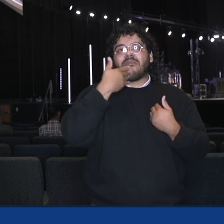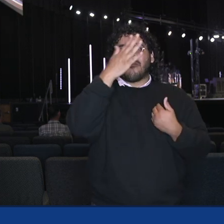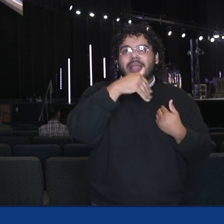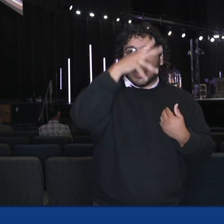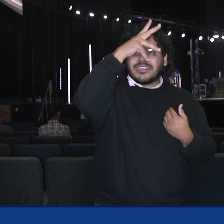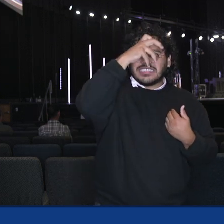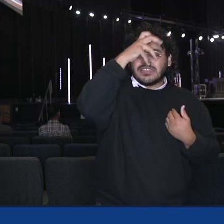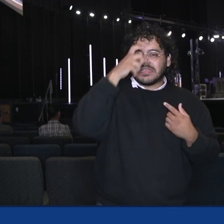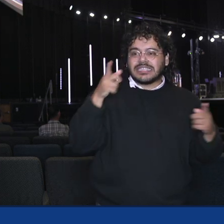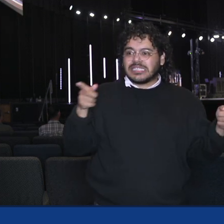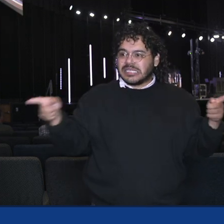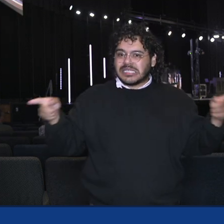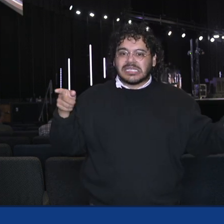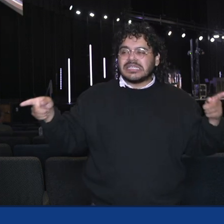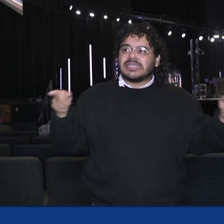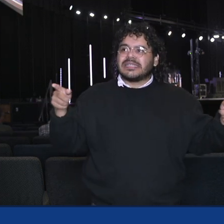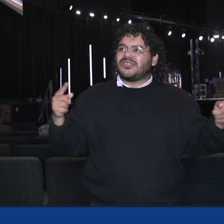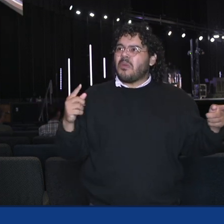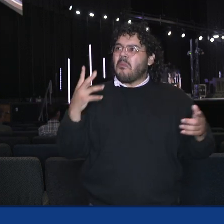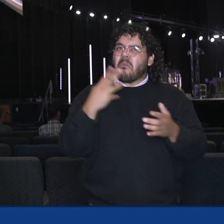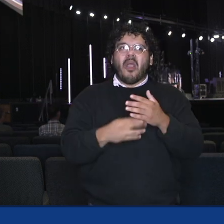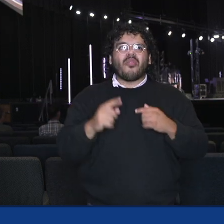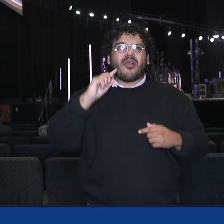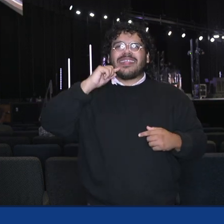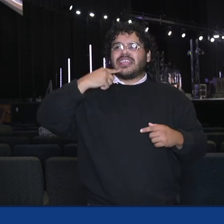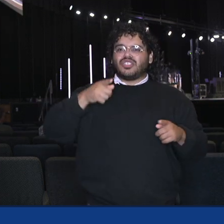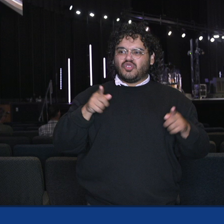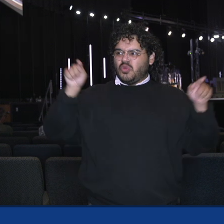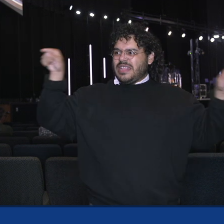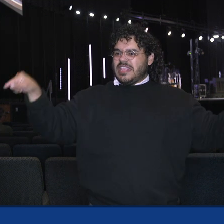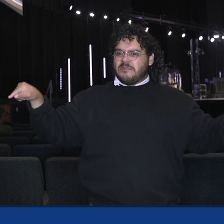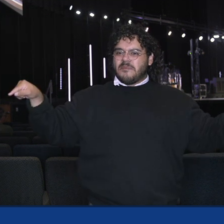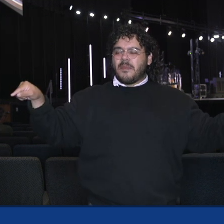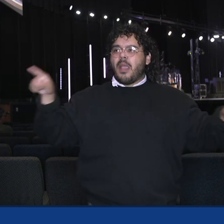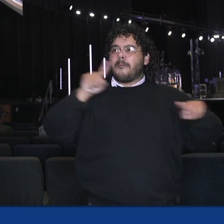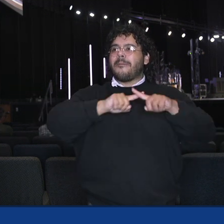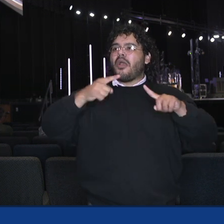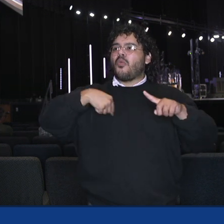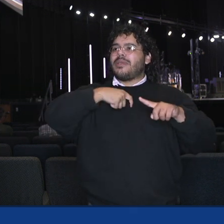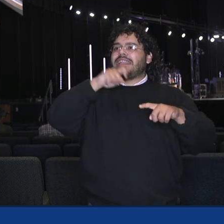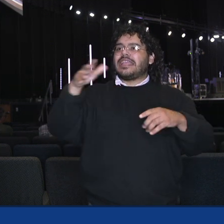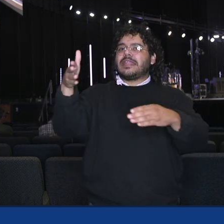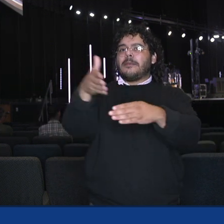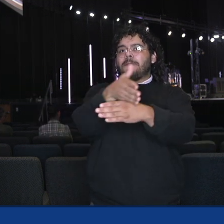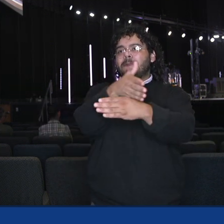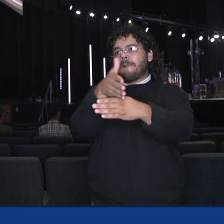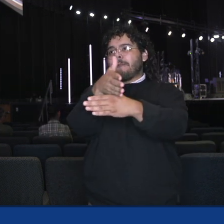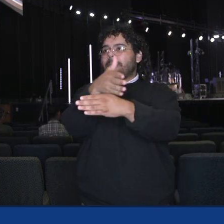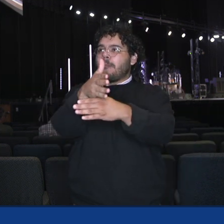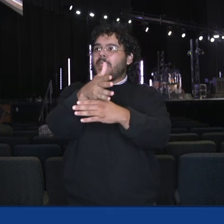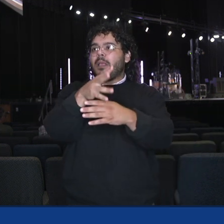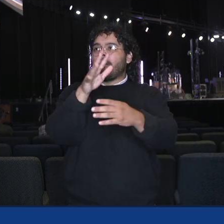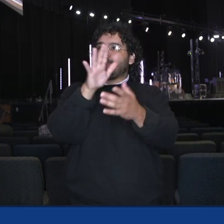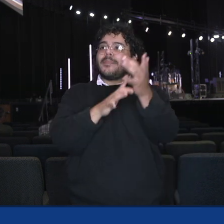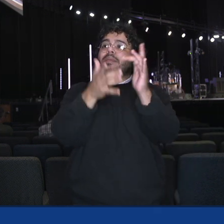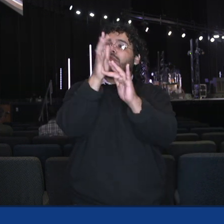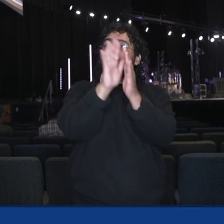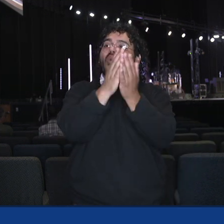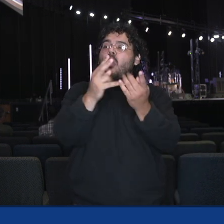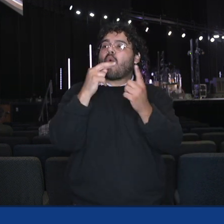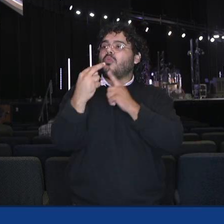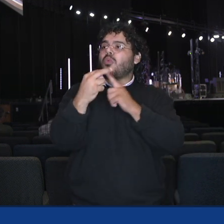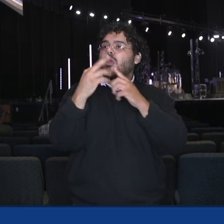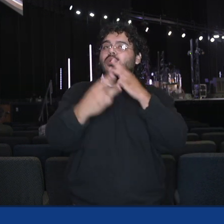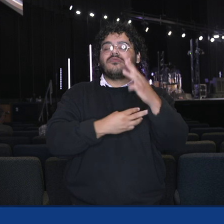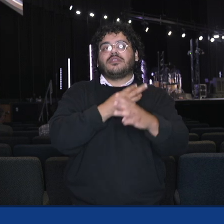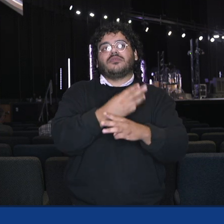having an integrated worldview, to be a people of faith that hold the same tensions that we see in Scripture. I mean, this is